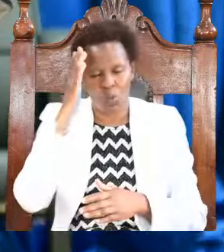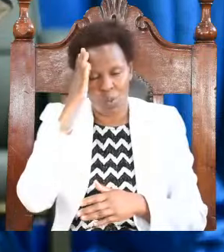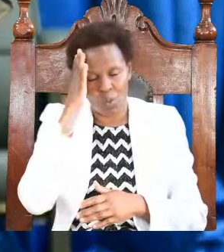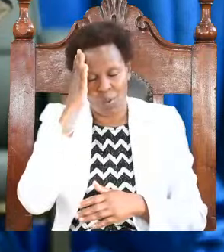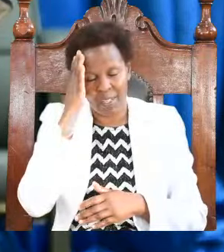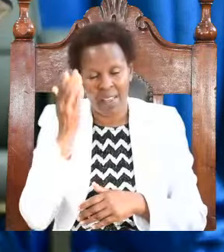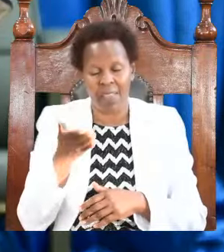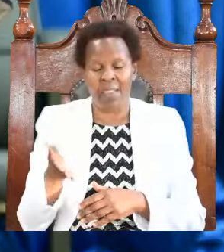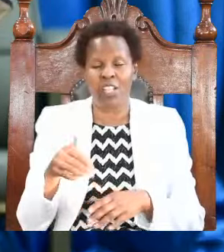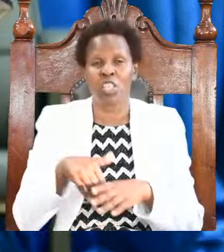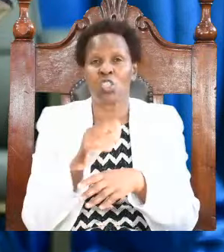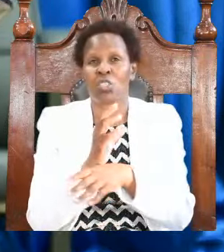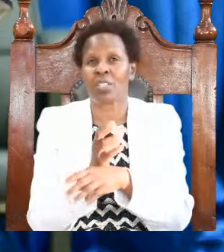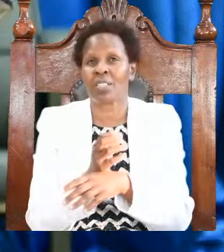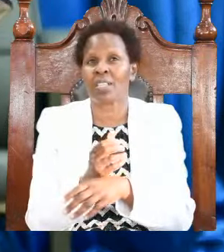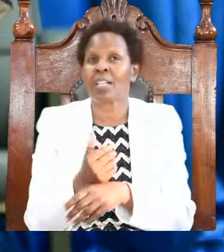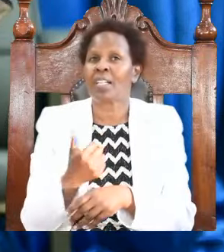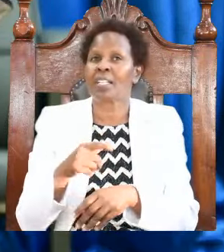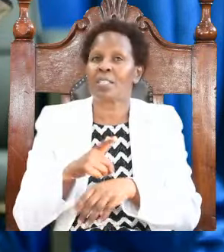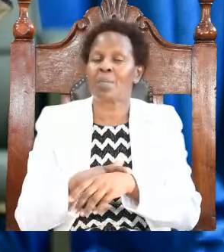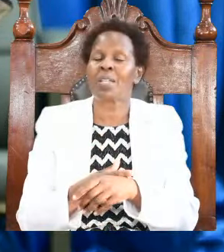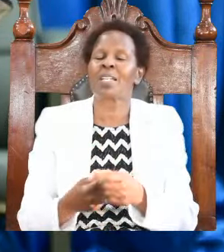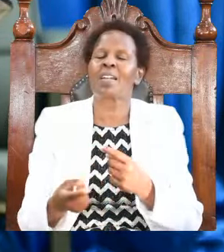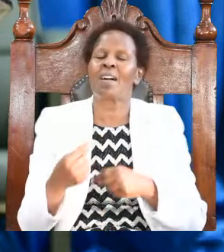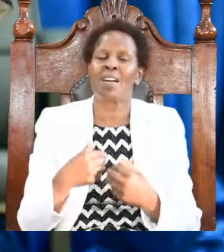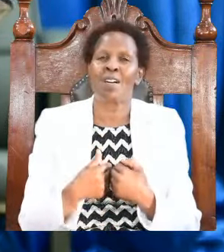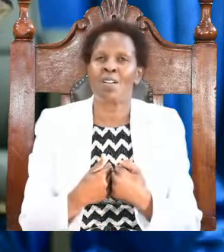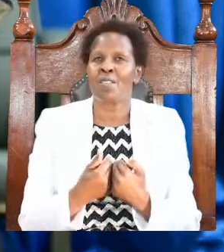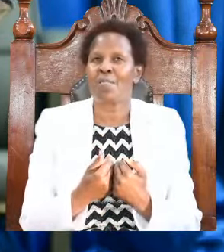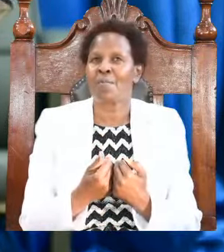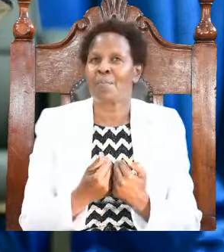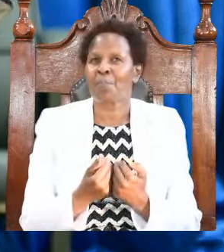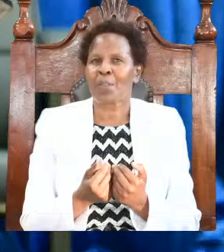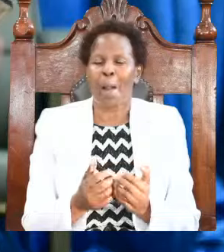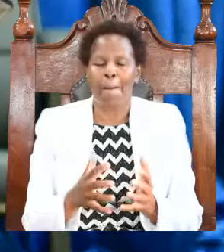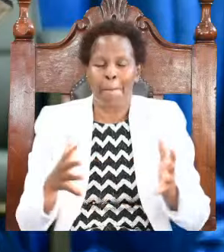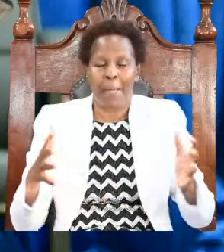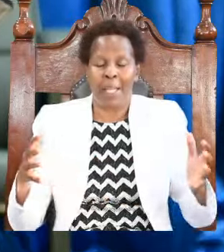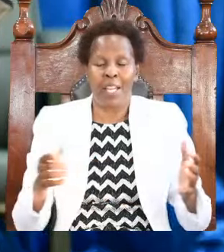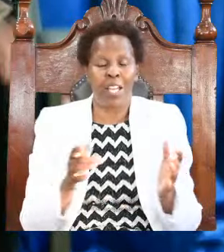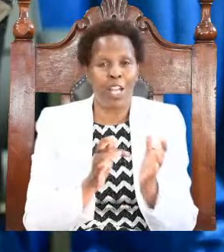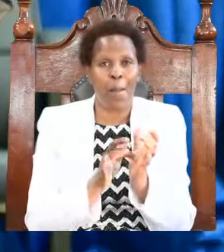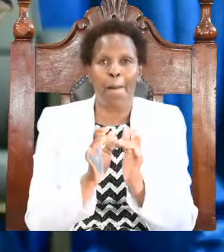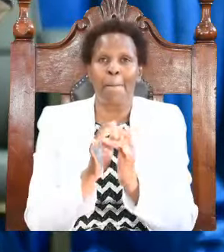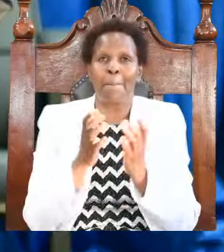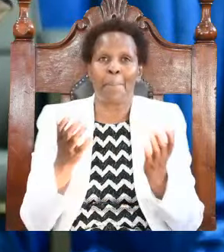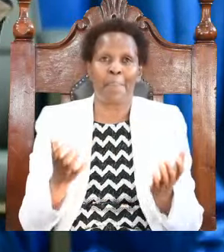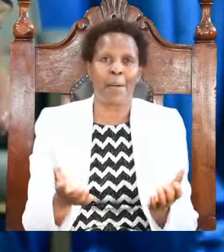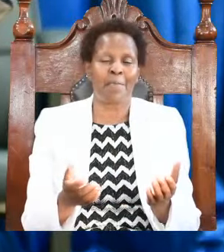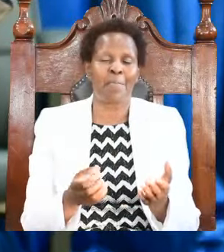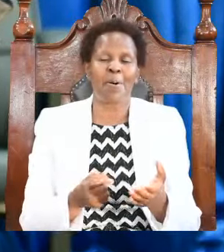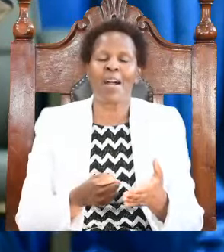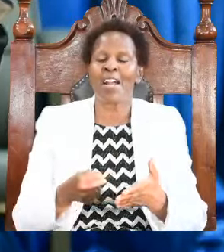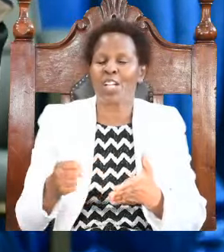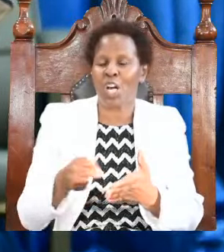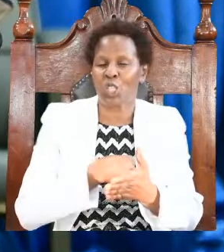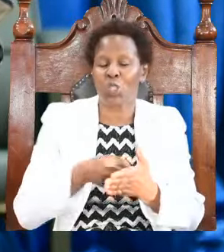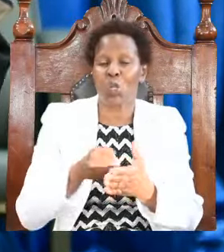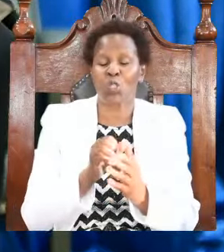And anytime he would come to church, he would carry this big Bible. You know, he even had a hymn book. You know, a